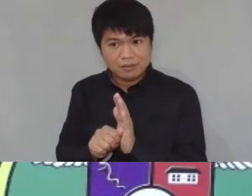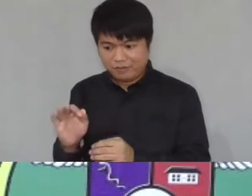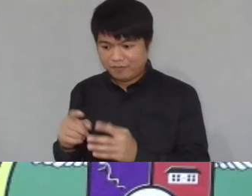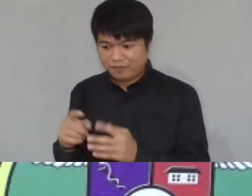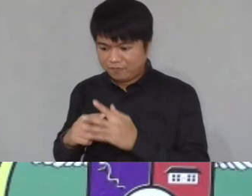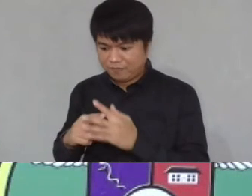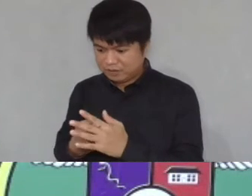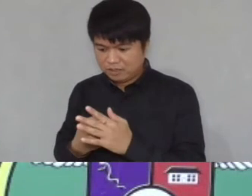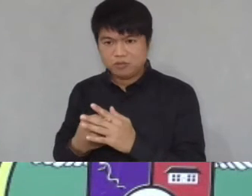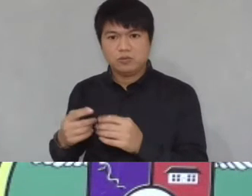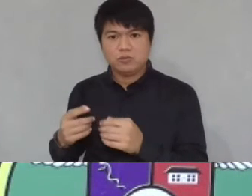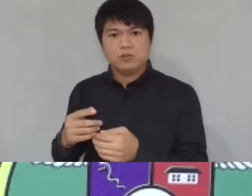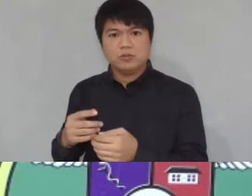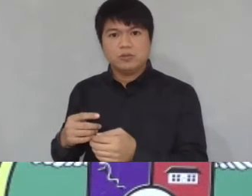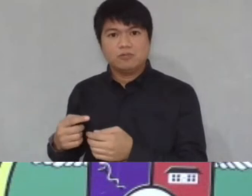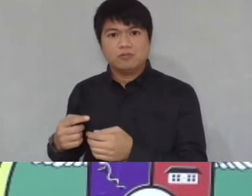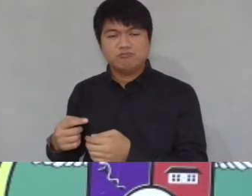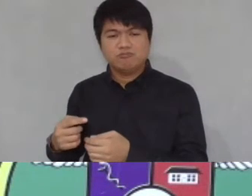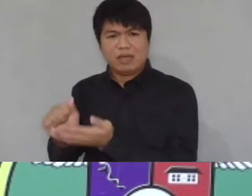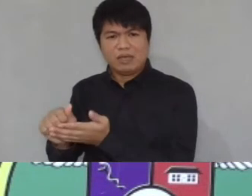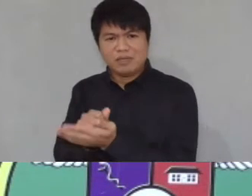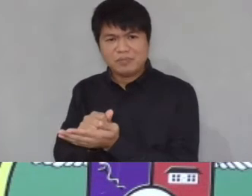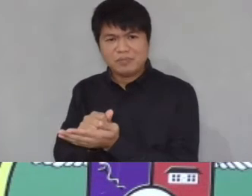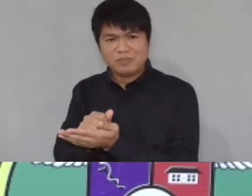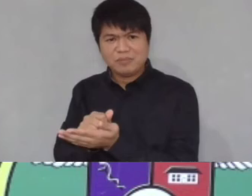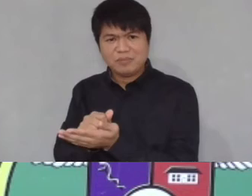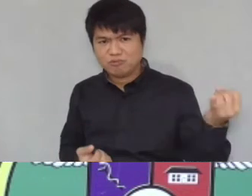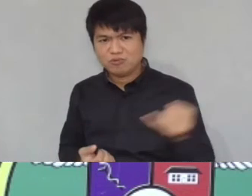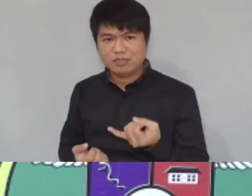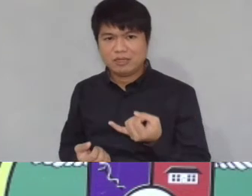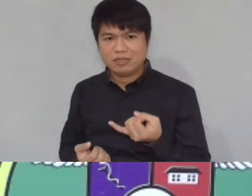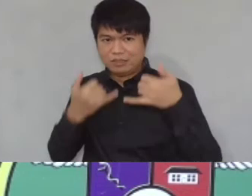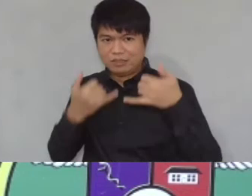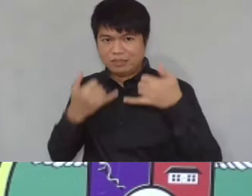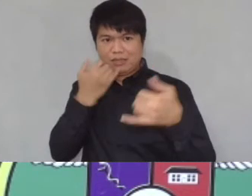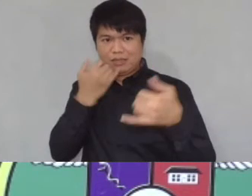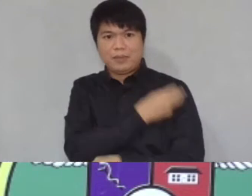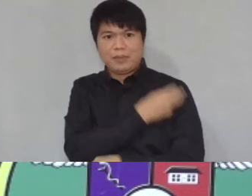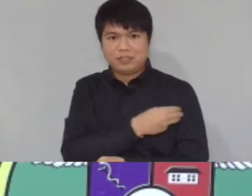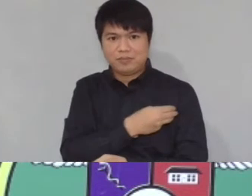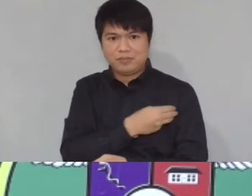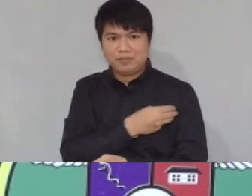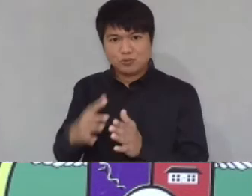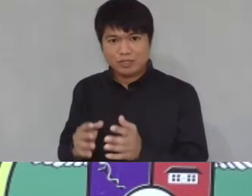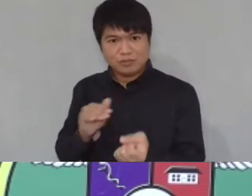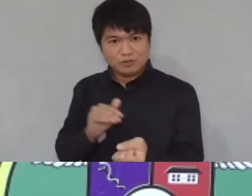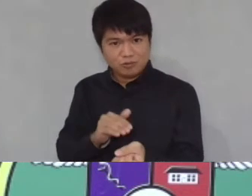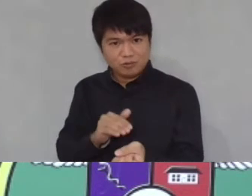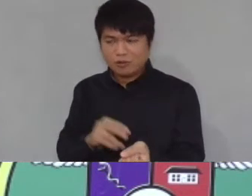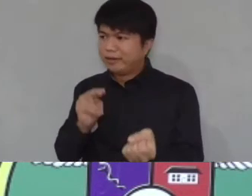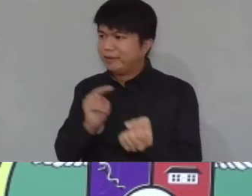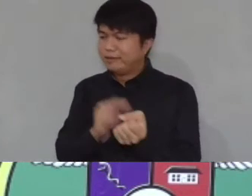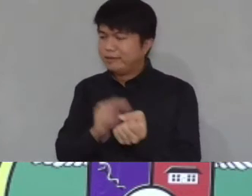their academic years na-introduce na si telemedicine sa mga student doctors, student nurses, and